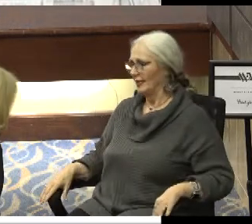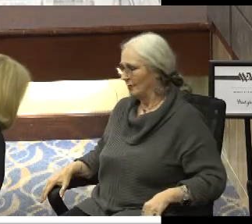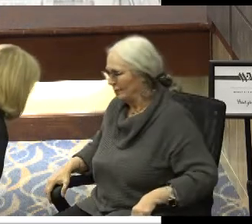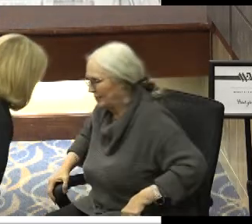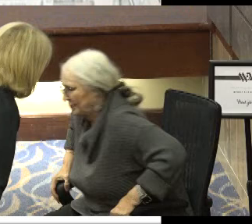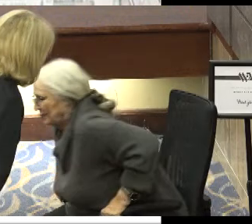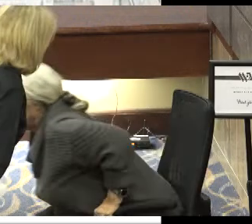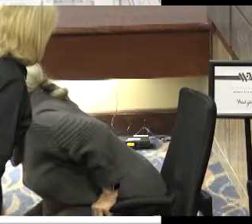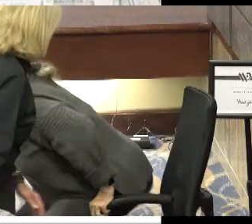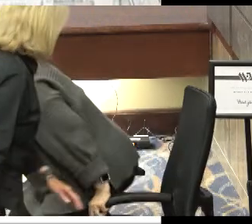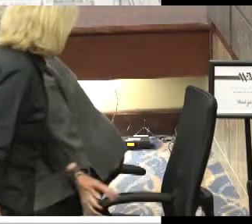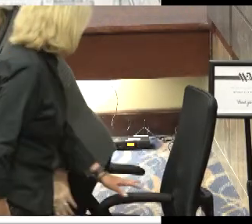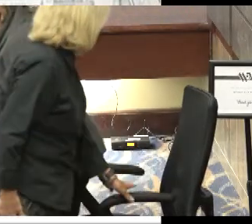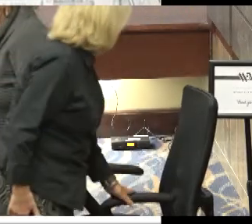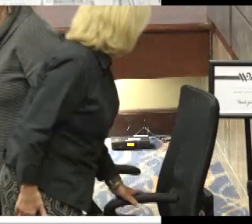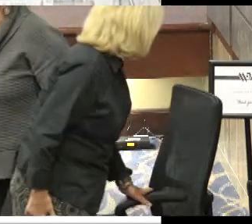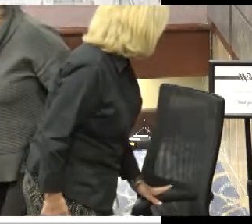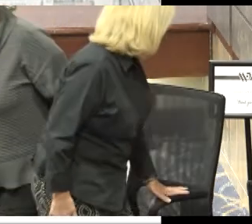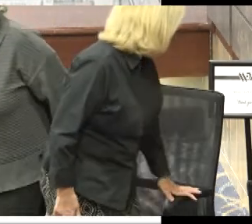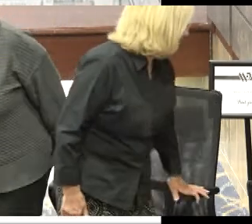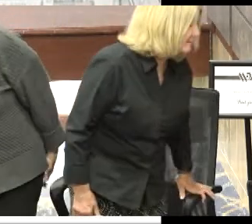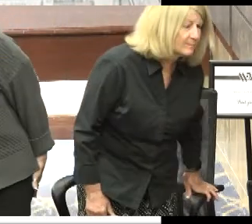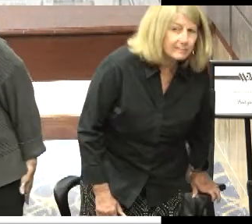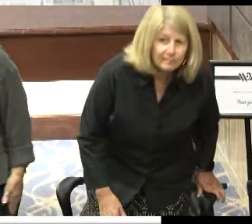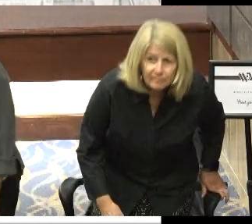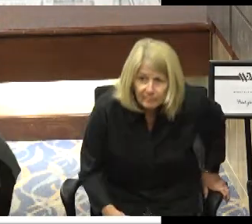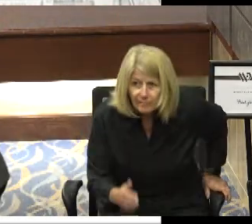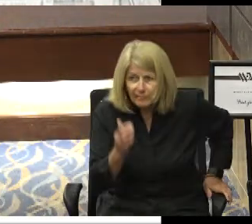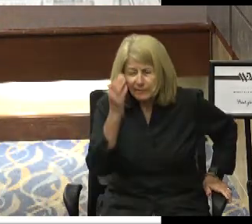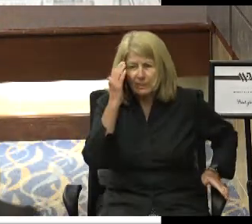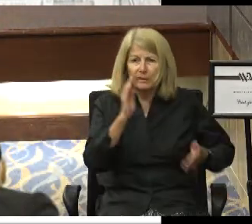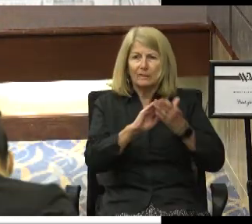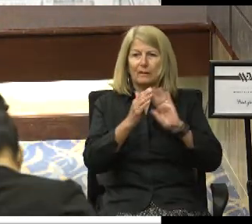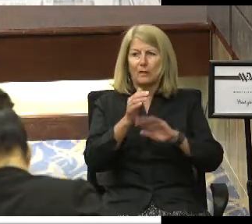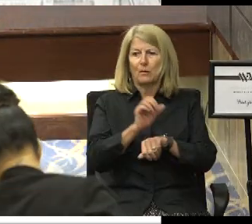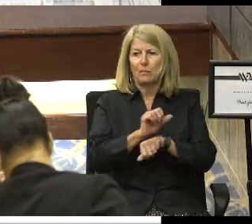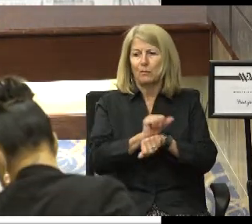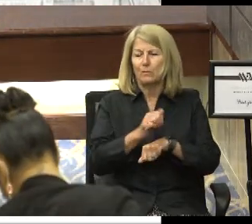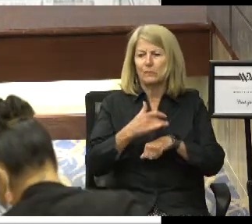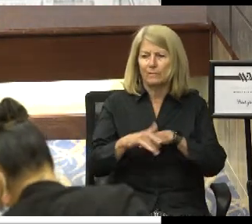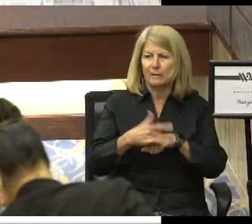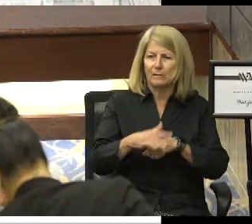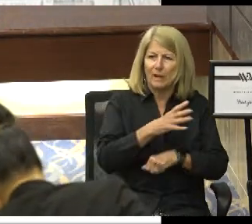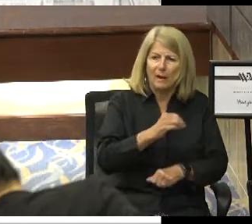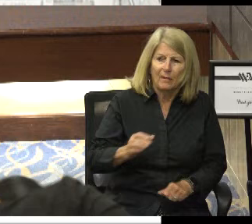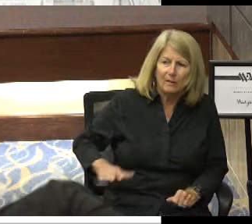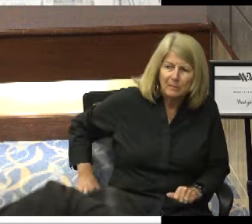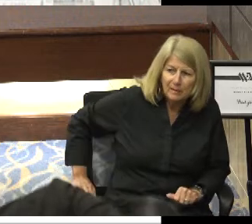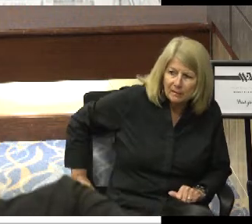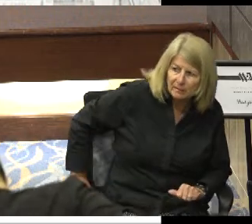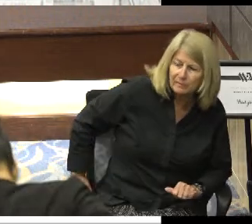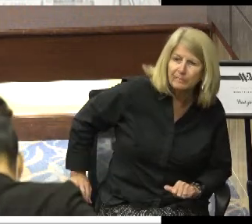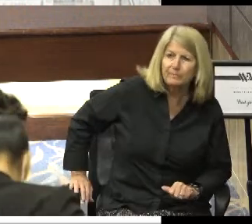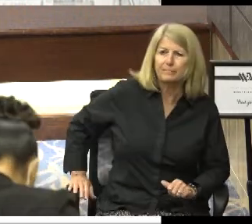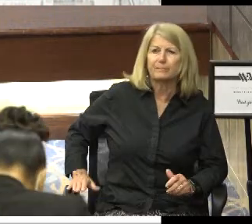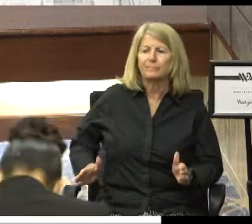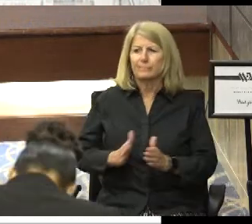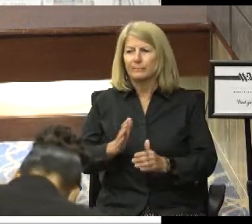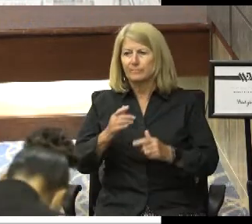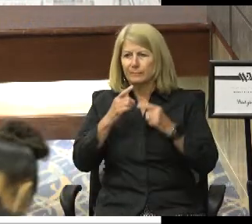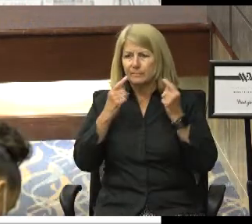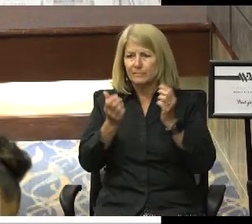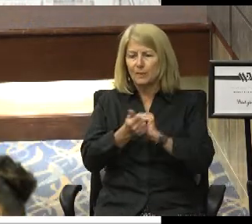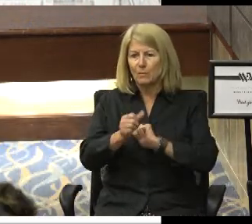with the city's work with the Baylor team, there'll continue to be some small refinements and such along the water,